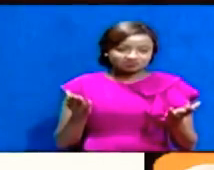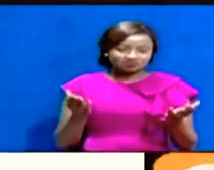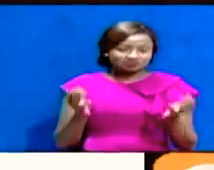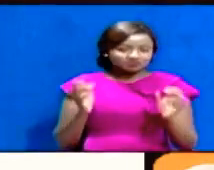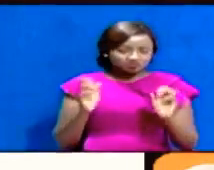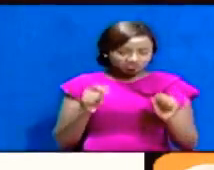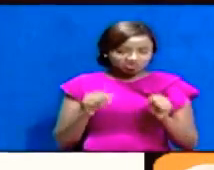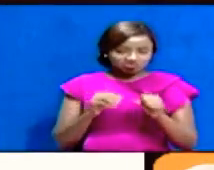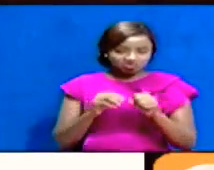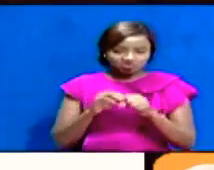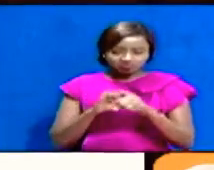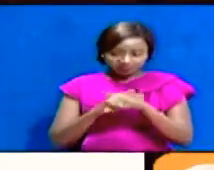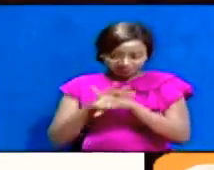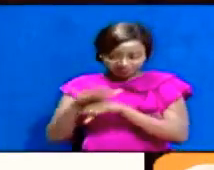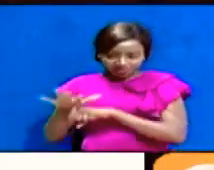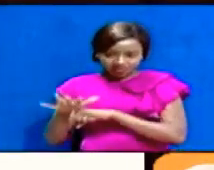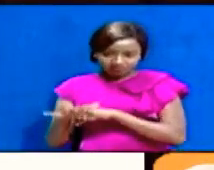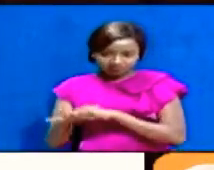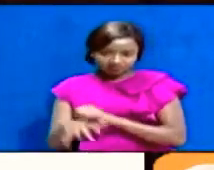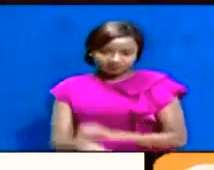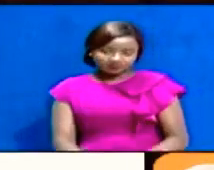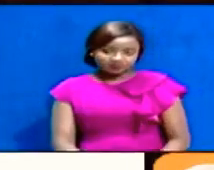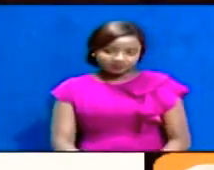they can actually contract COVID.